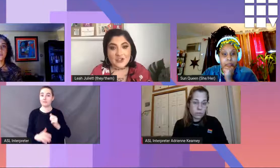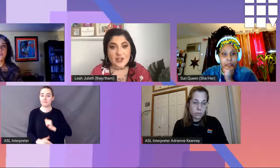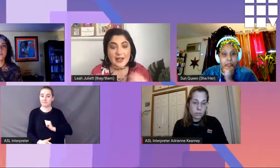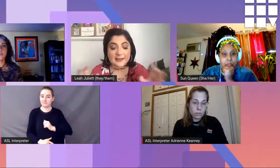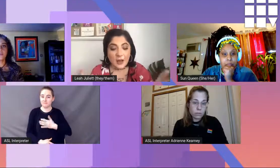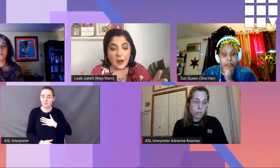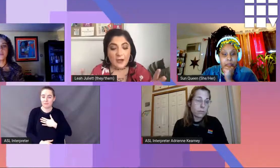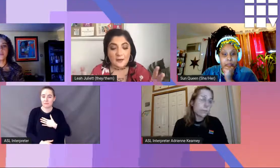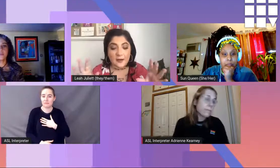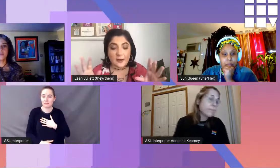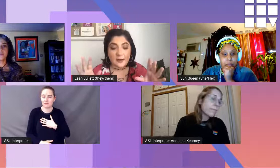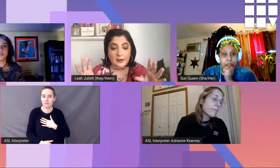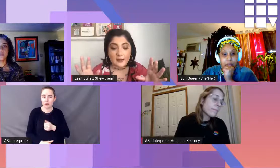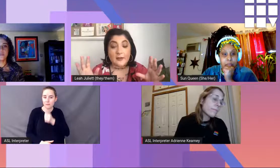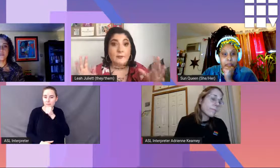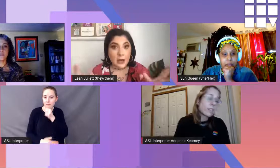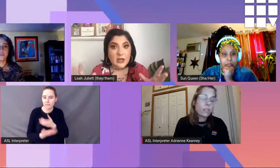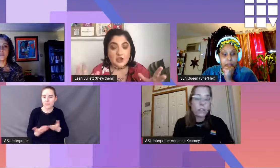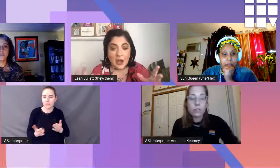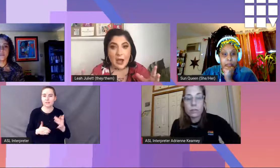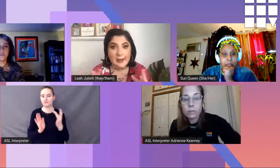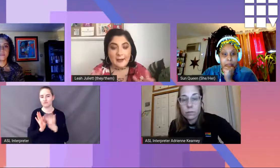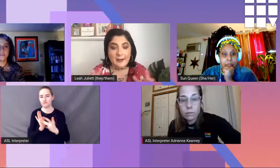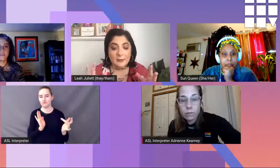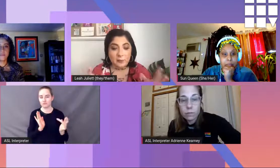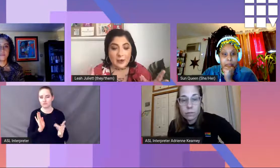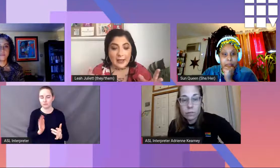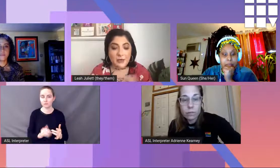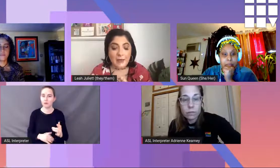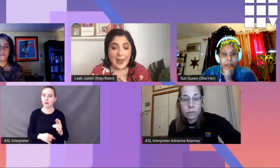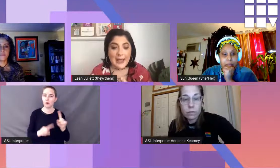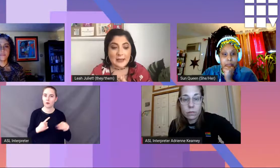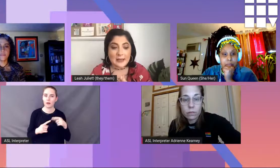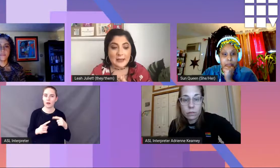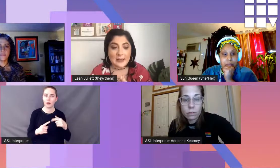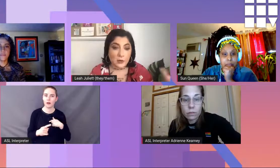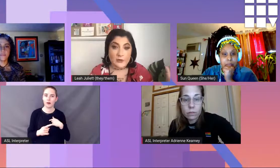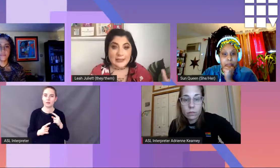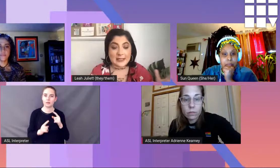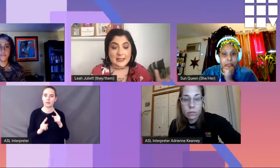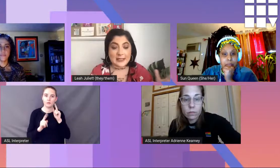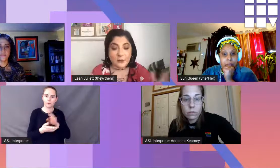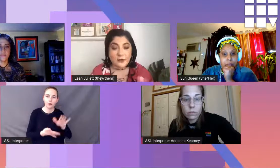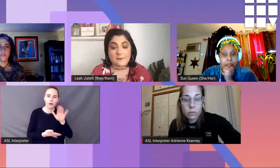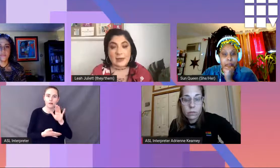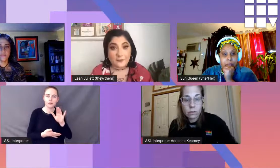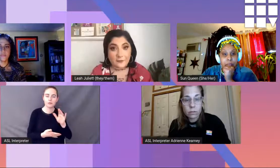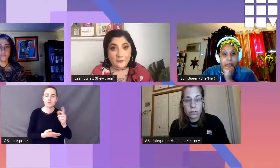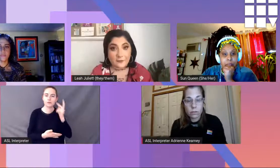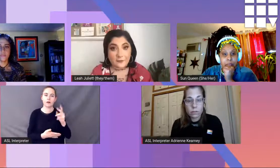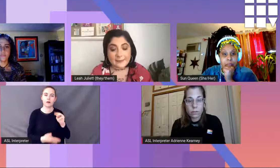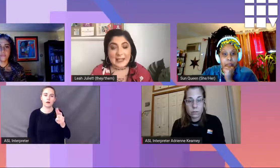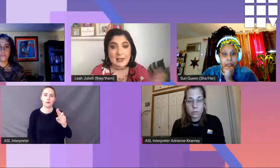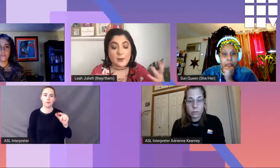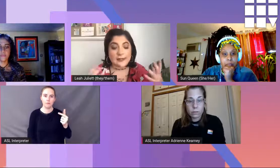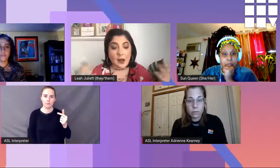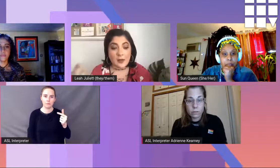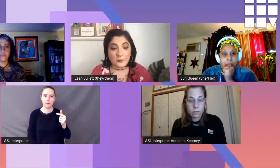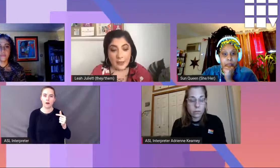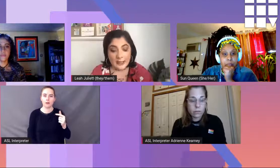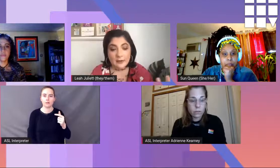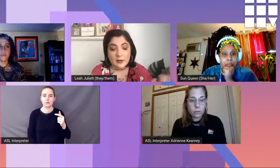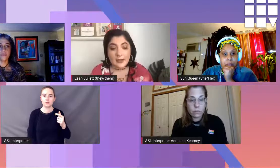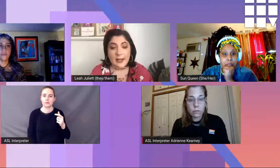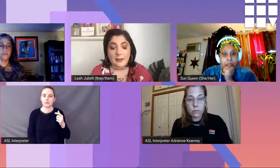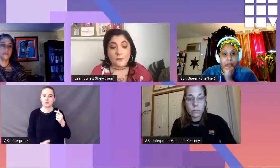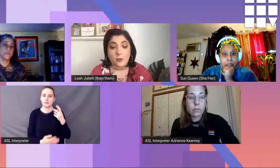was in college, and I saw the mugshot of the boy who had posted those photos of me in the first place. And he was on